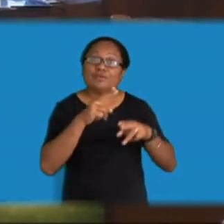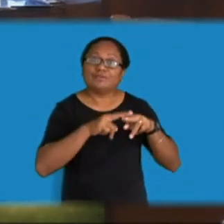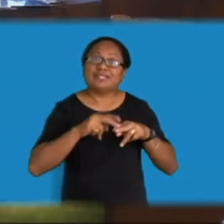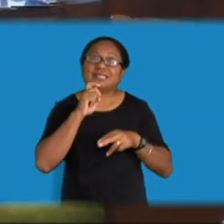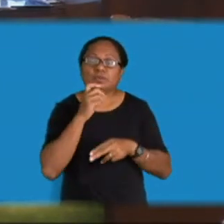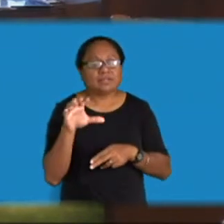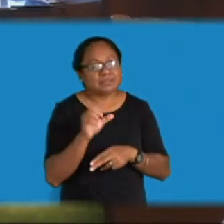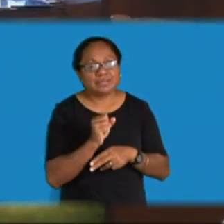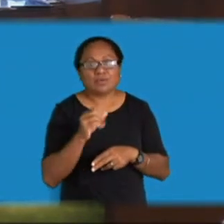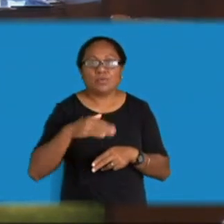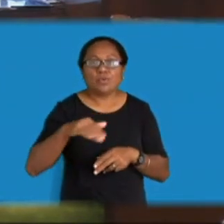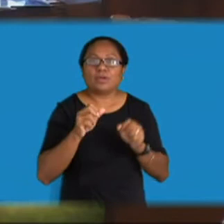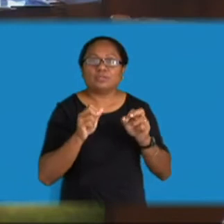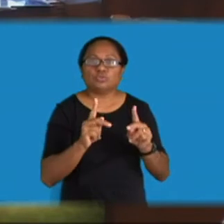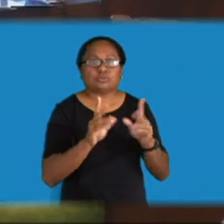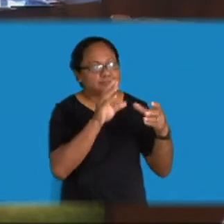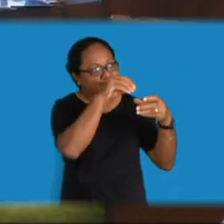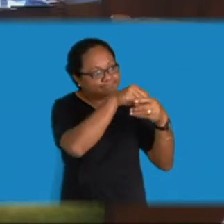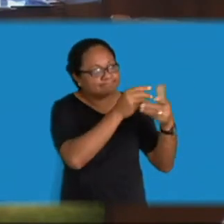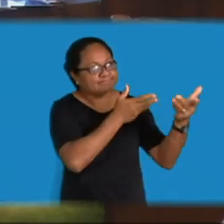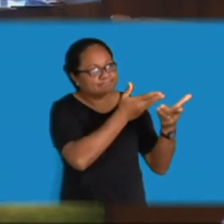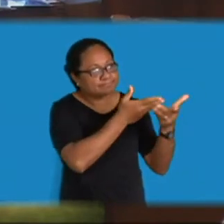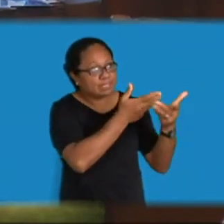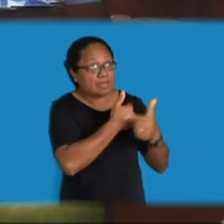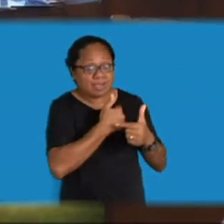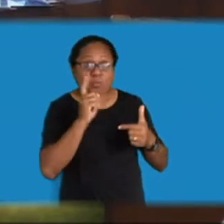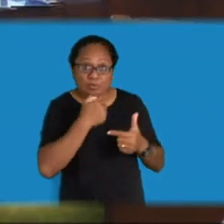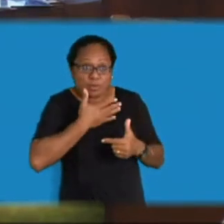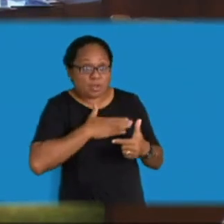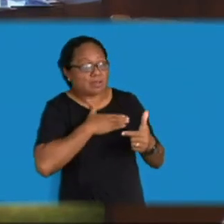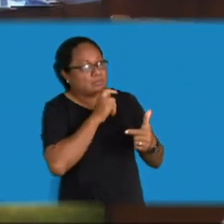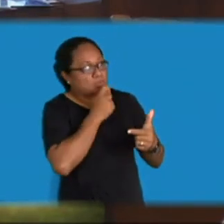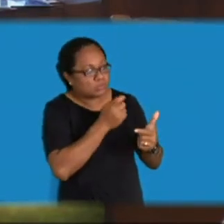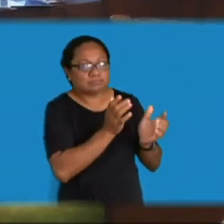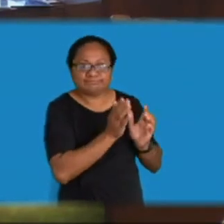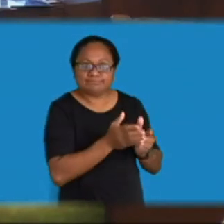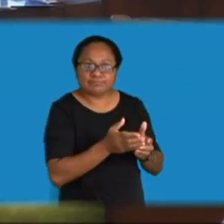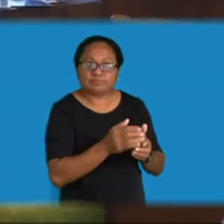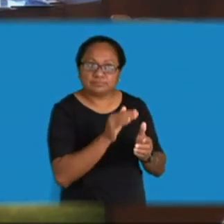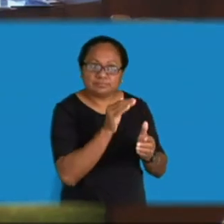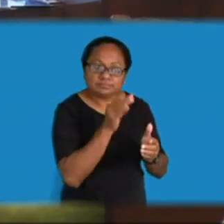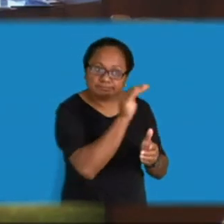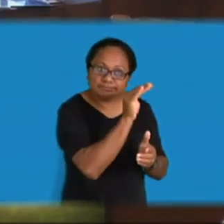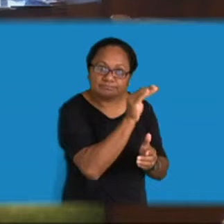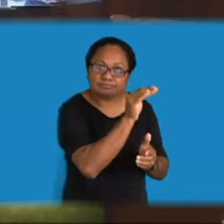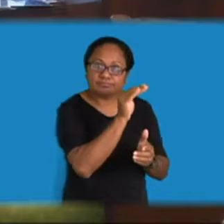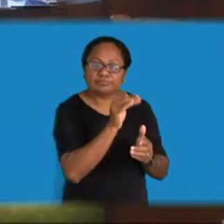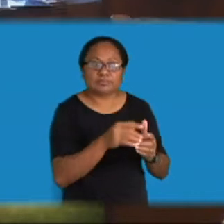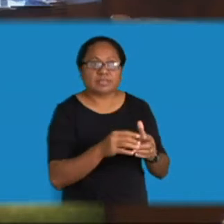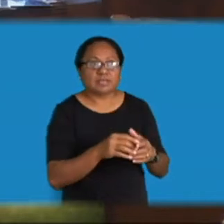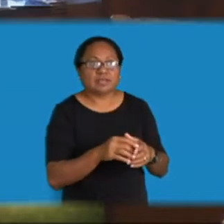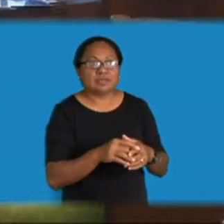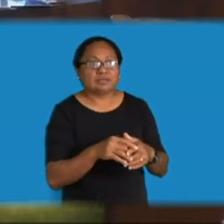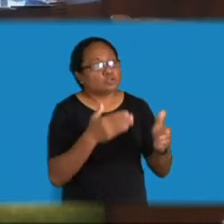opportunity to be engaged in the process and push our concerns even after the deal is signed. There should not be any